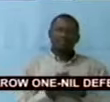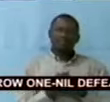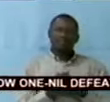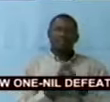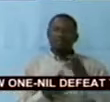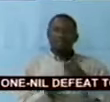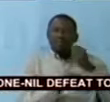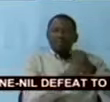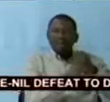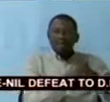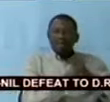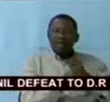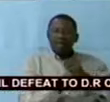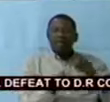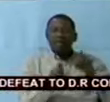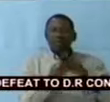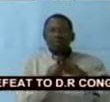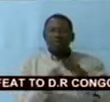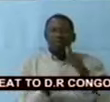good faith